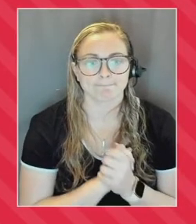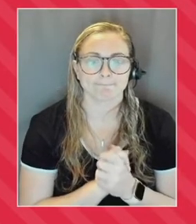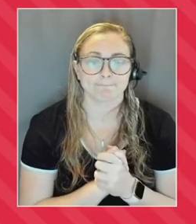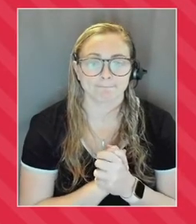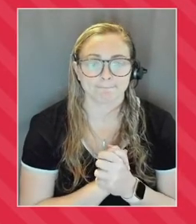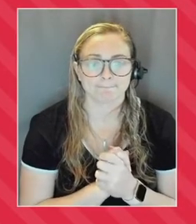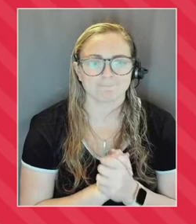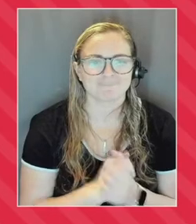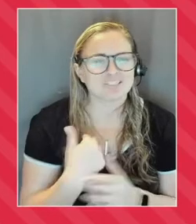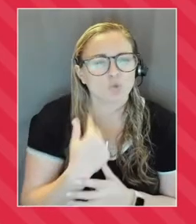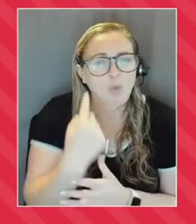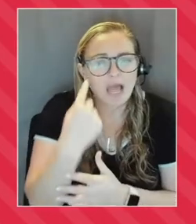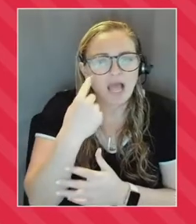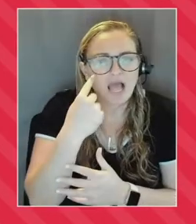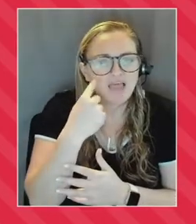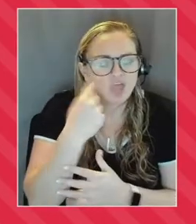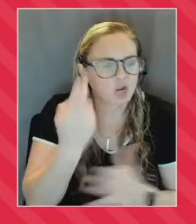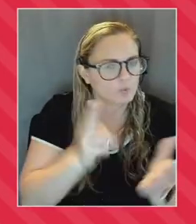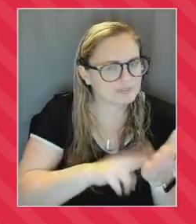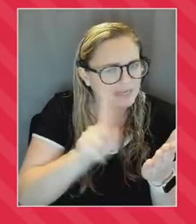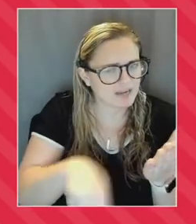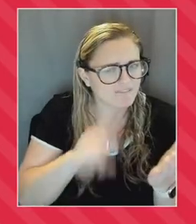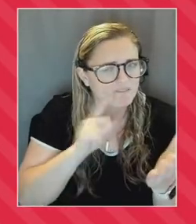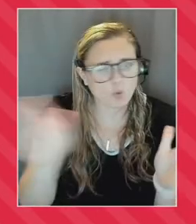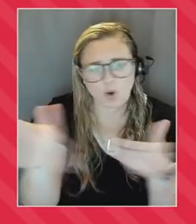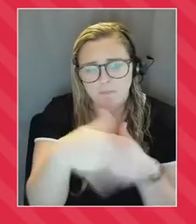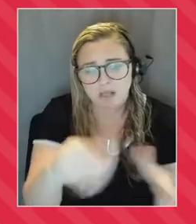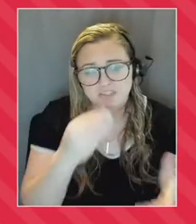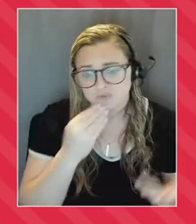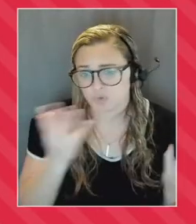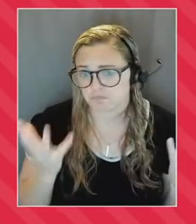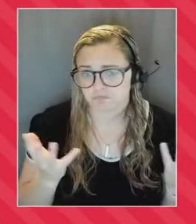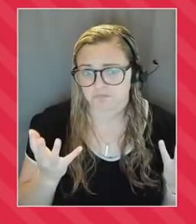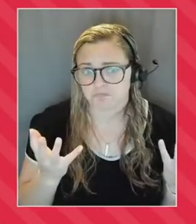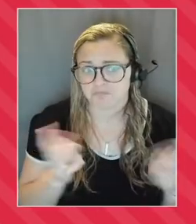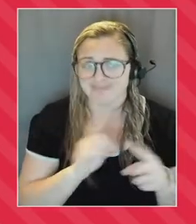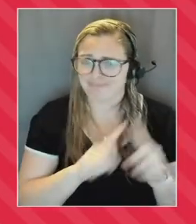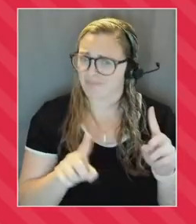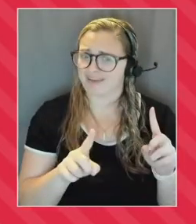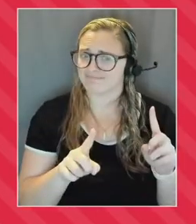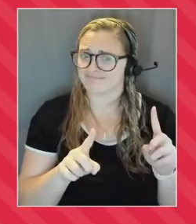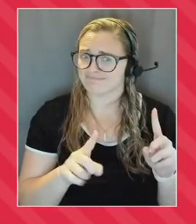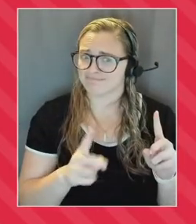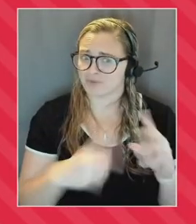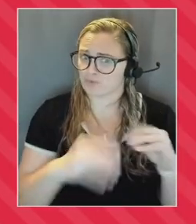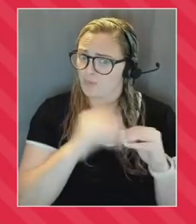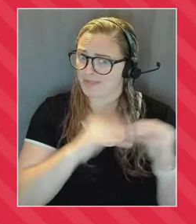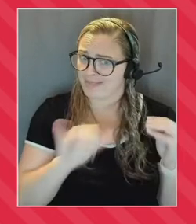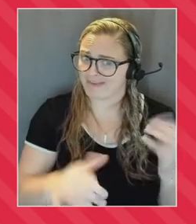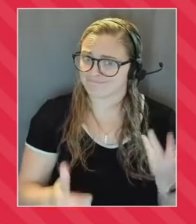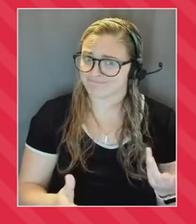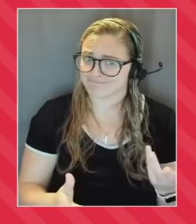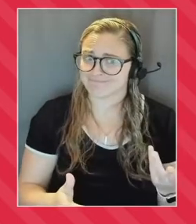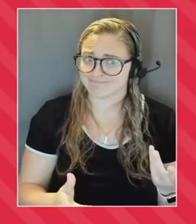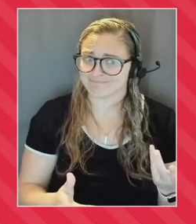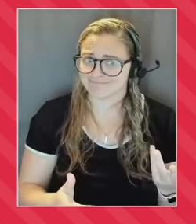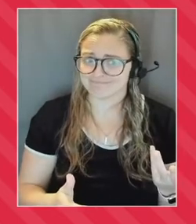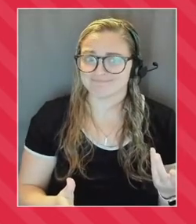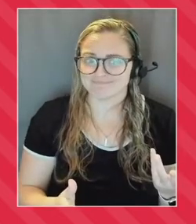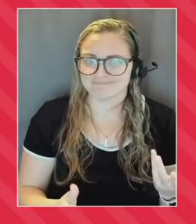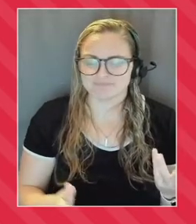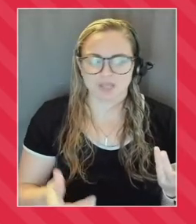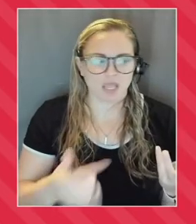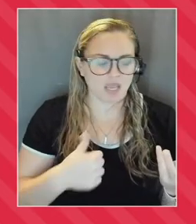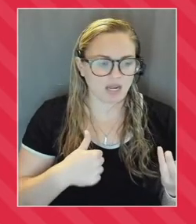I thought I was signing up for a box of food, but it turned out to be a lot more. It literally changed